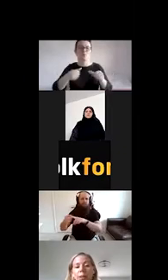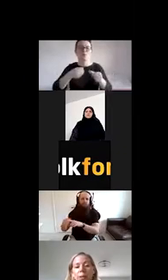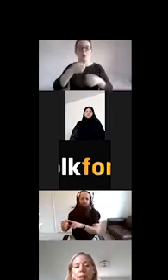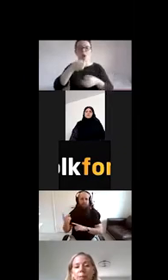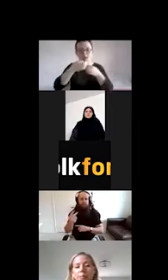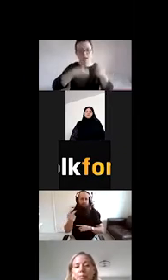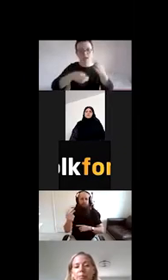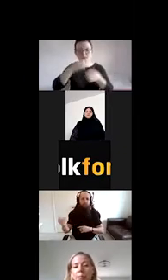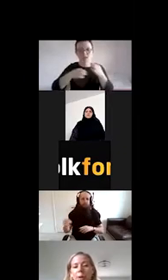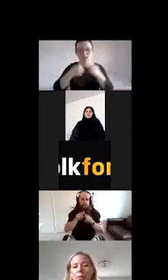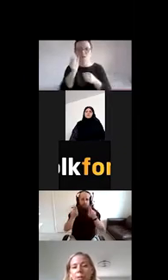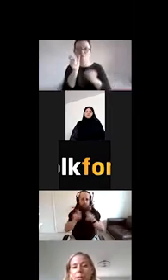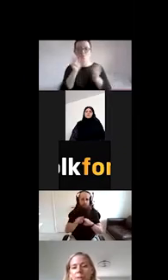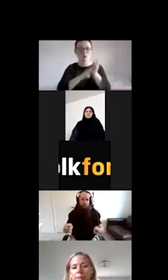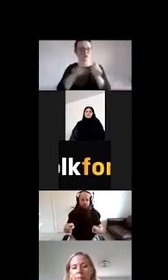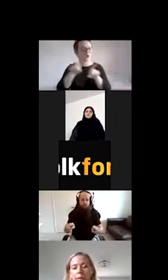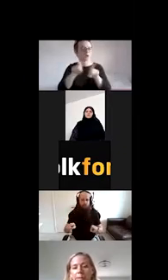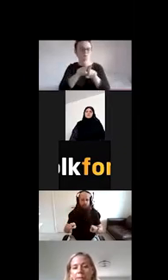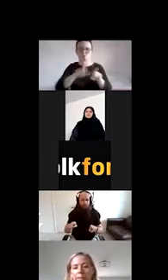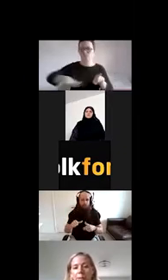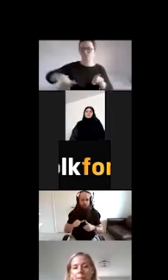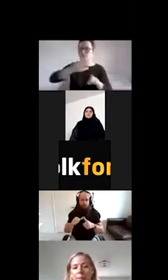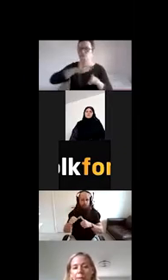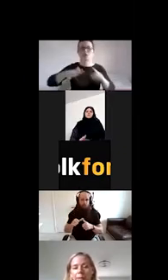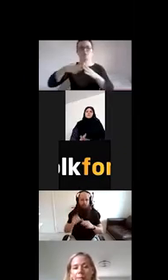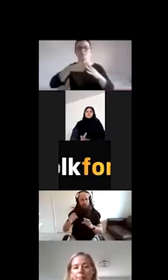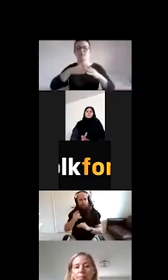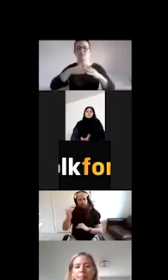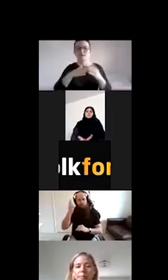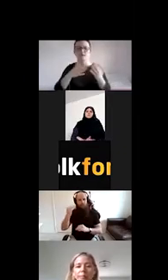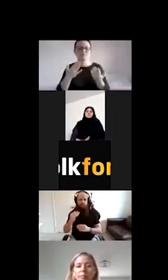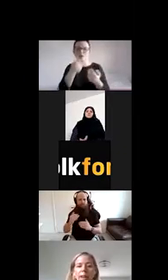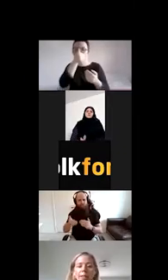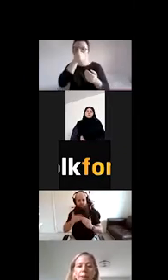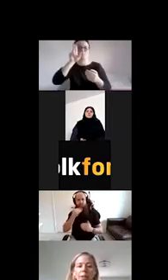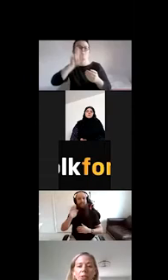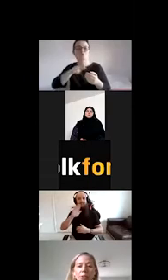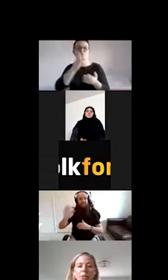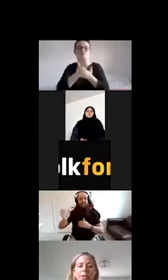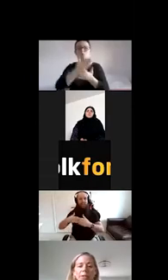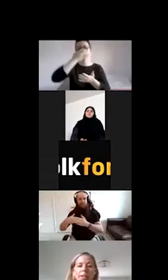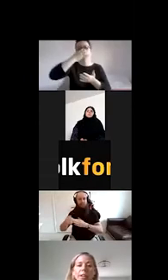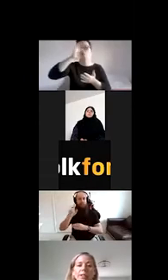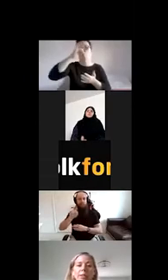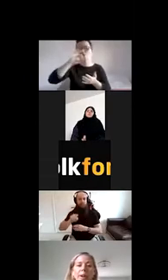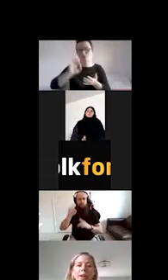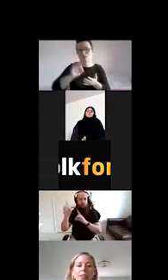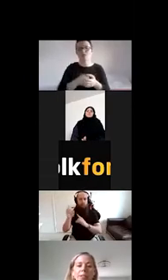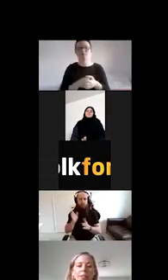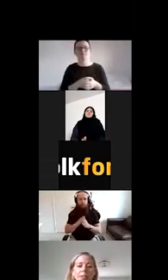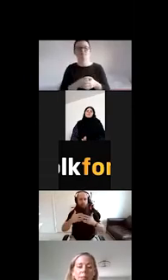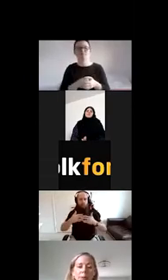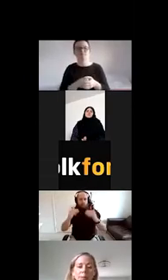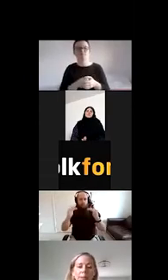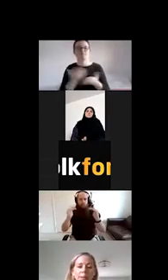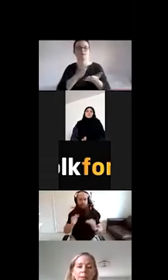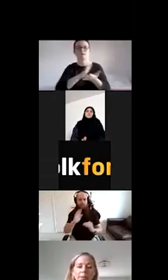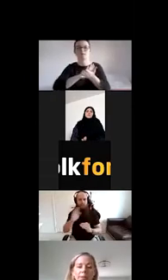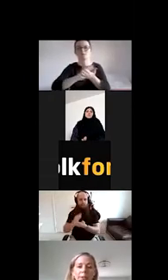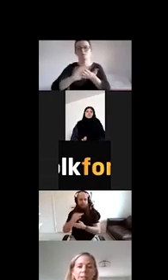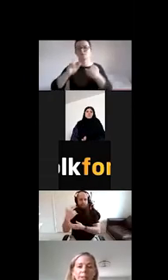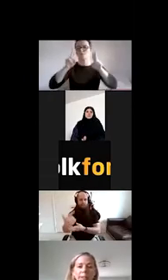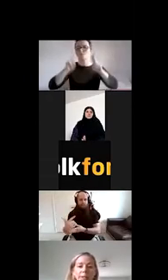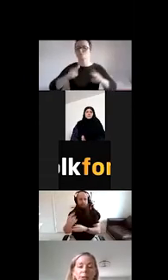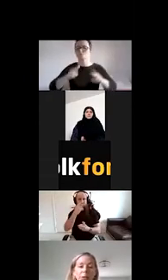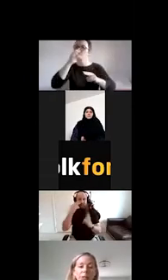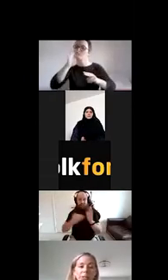at including persons with disabilities in peace building and making sure that their rights, needs and perspectives